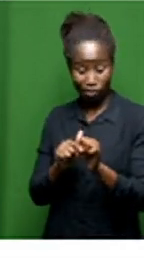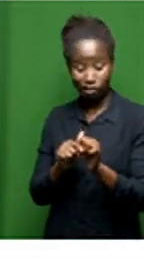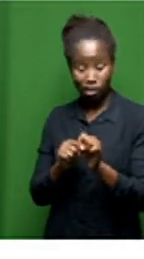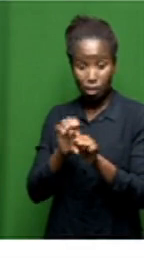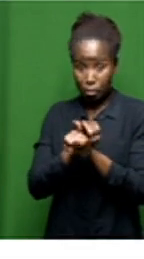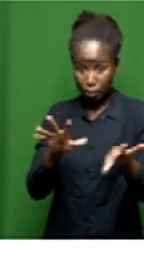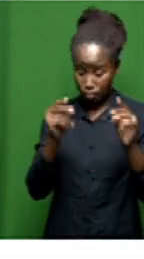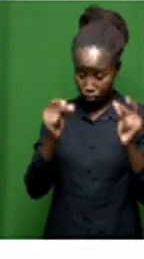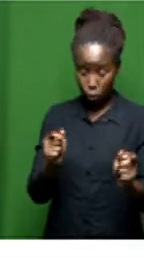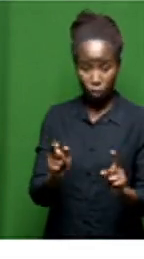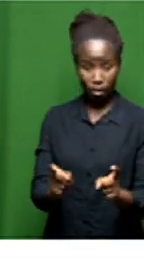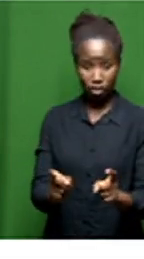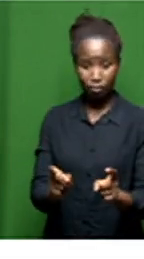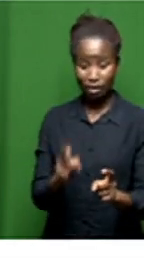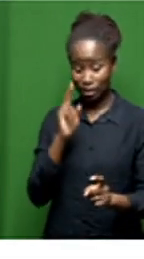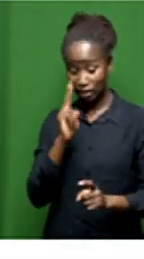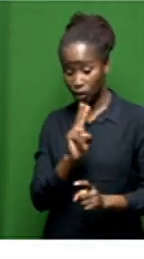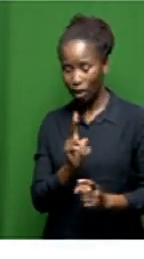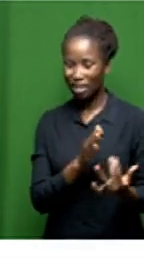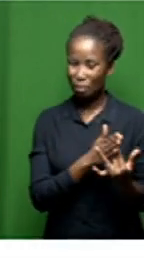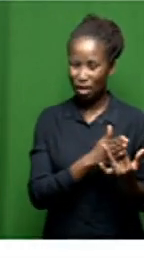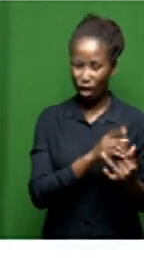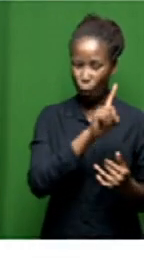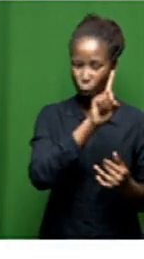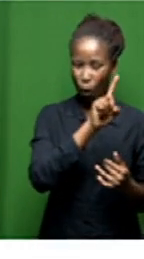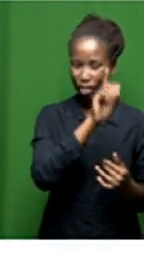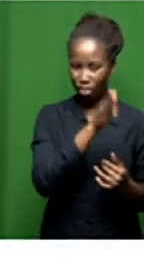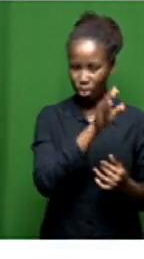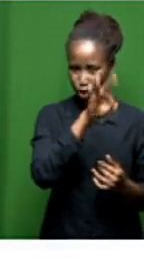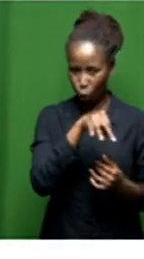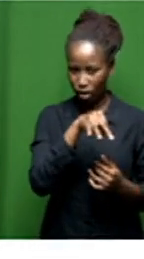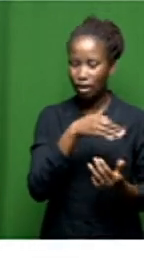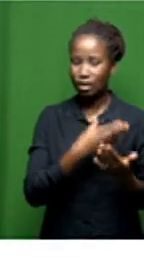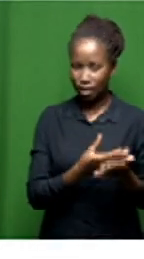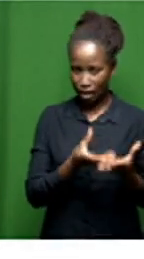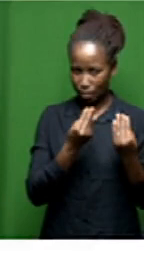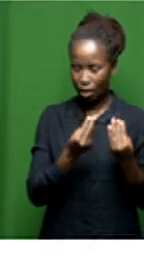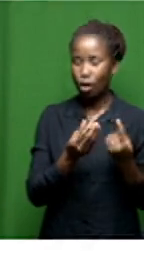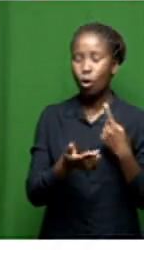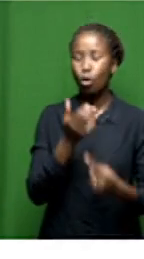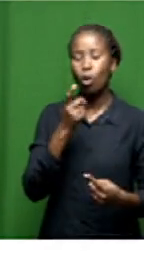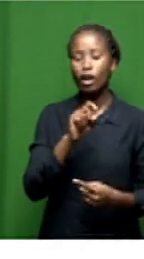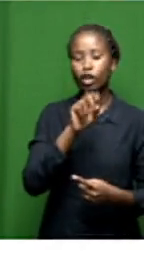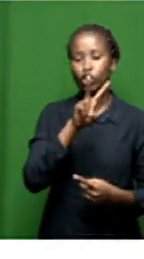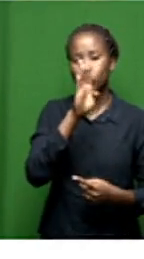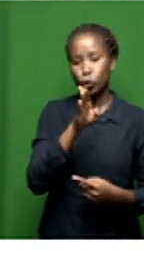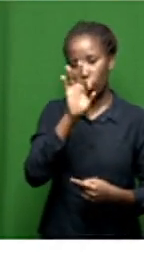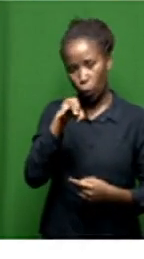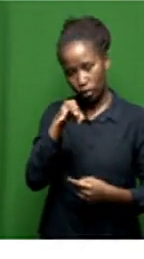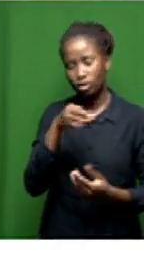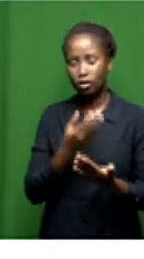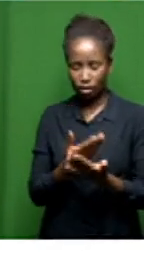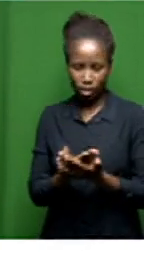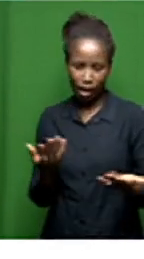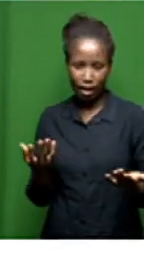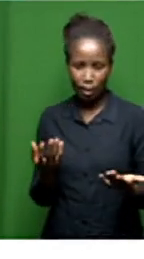spreads. And now we're seeing that middle 1/3 where we can get it to the 2/3 of our population very quickly, because we've just done the 1/3, and